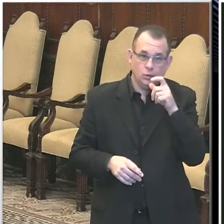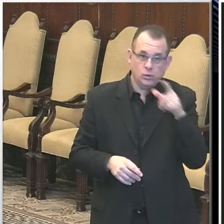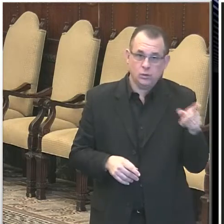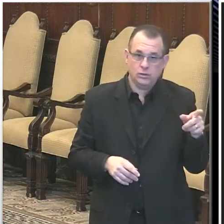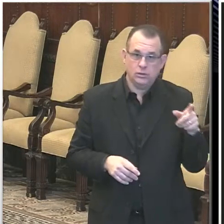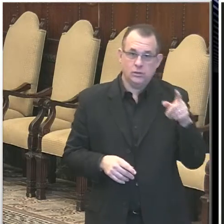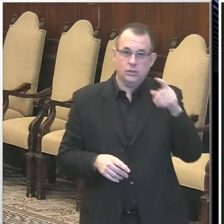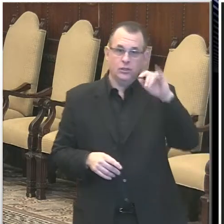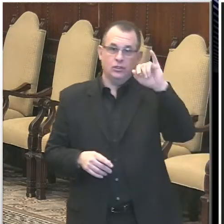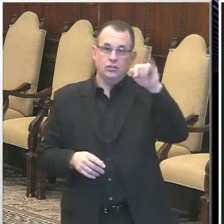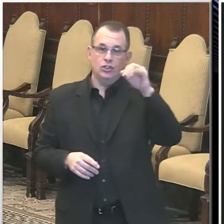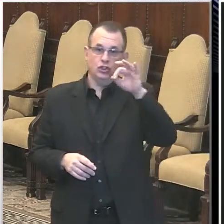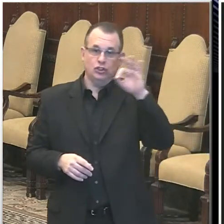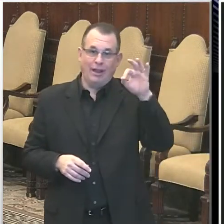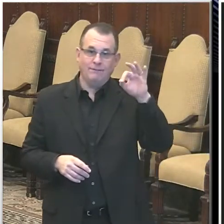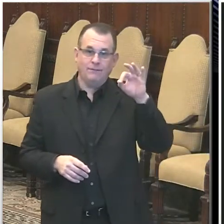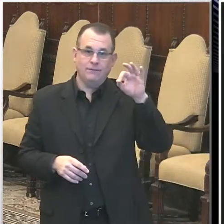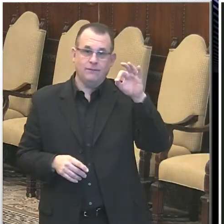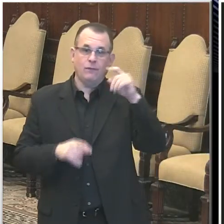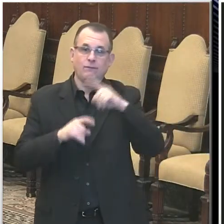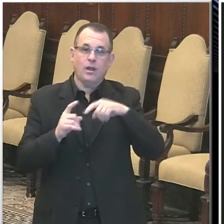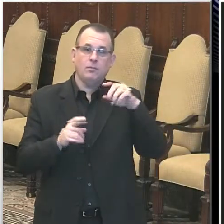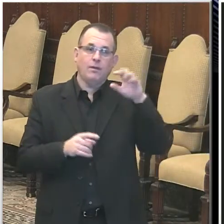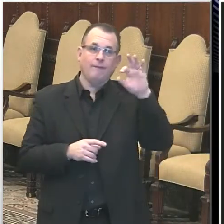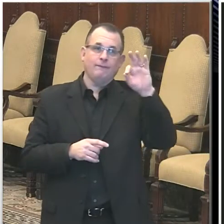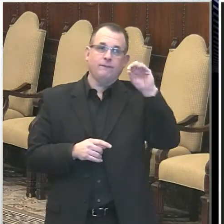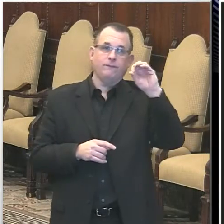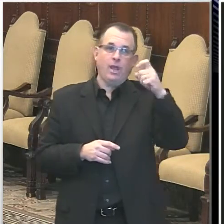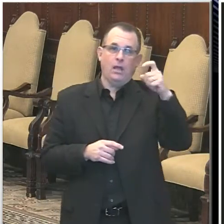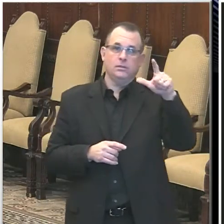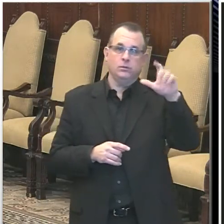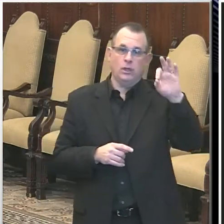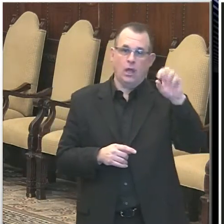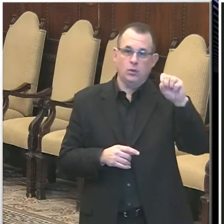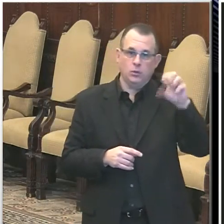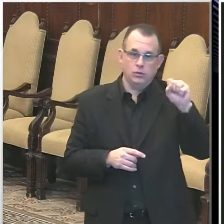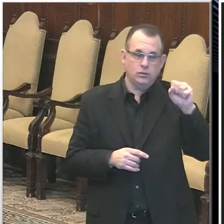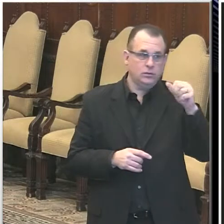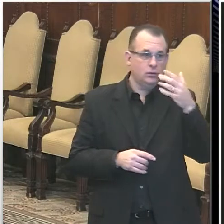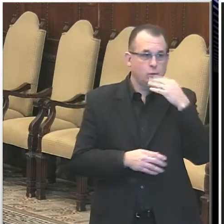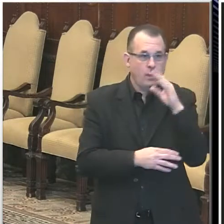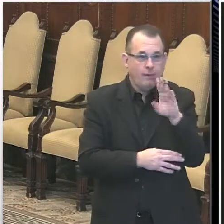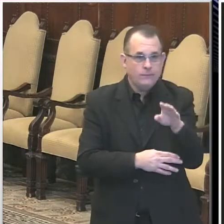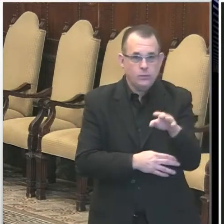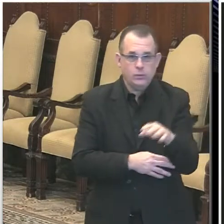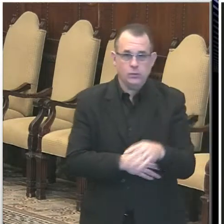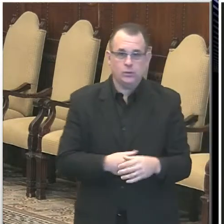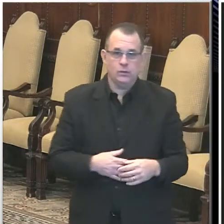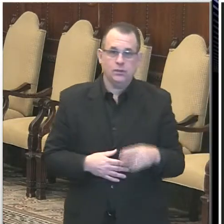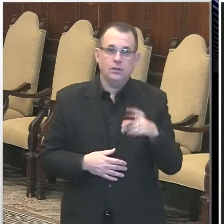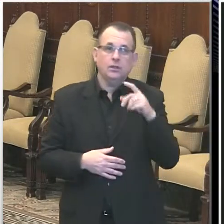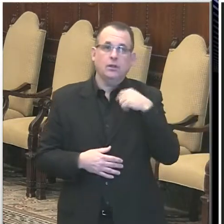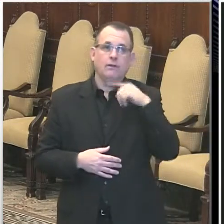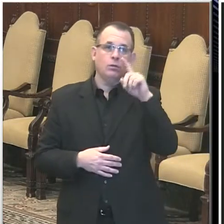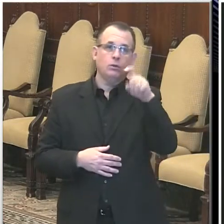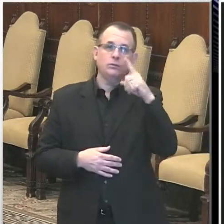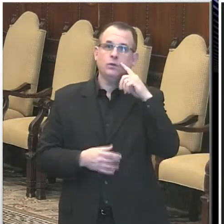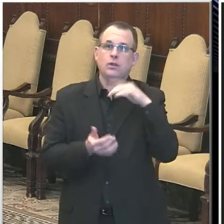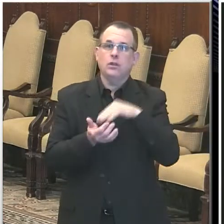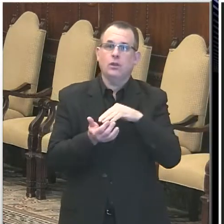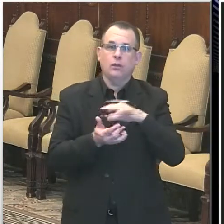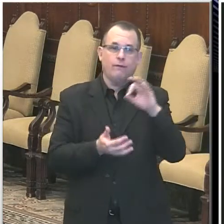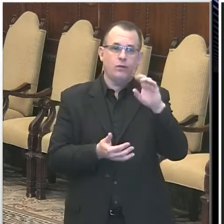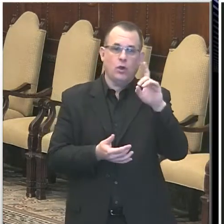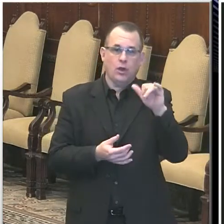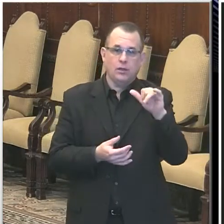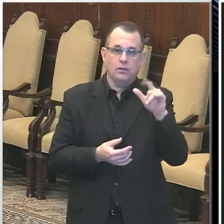of Fox 29. Jeff? Yeah, good afternoon. Question for Dr. Farley. Dr. Farley, at hospitals across